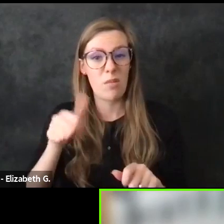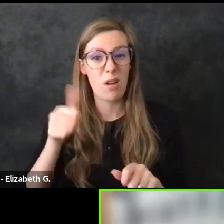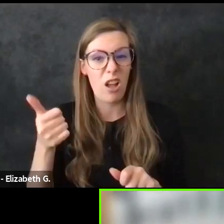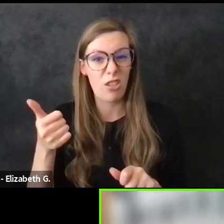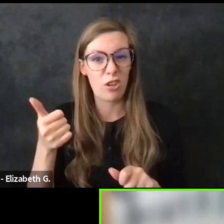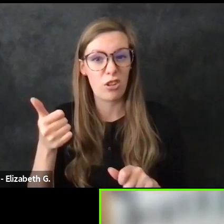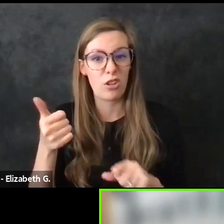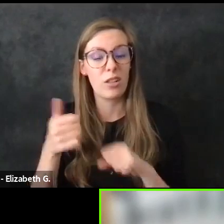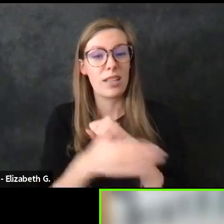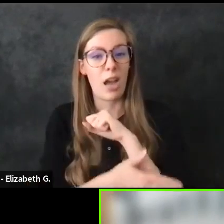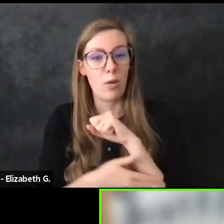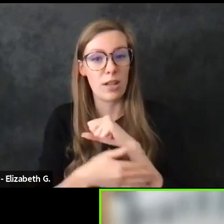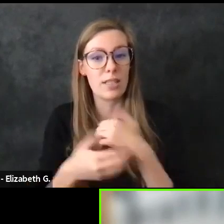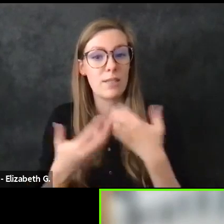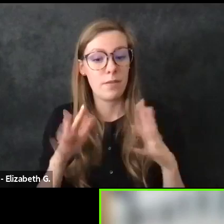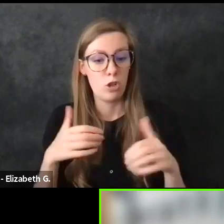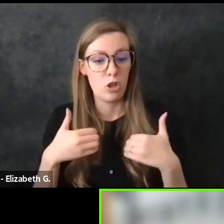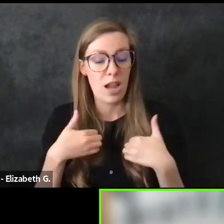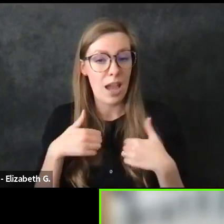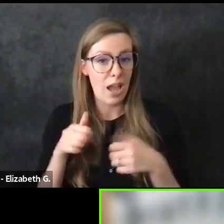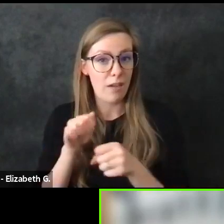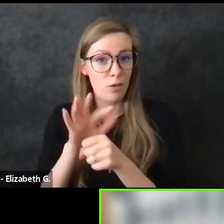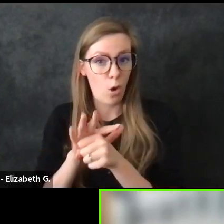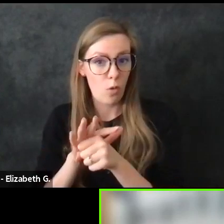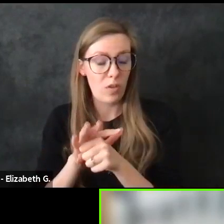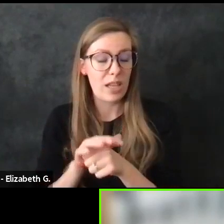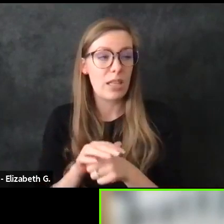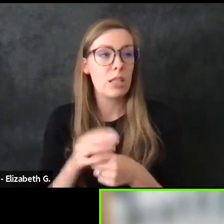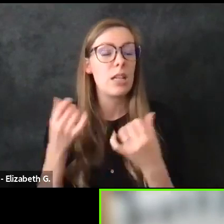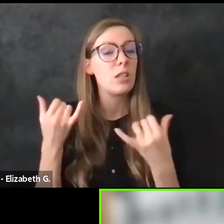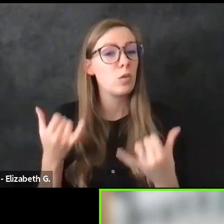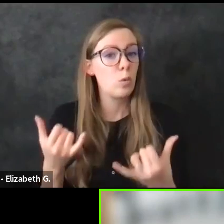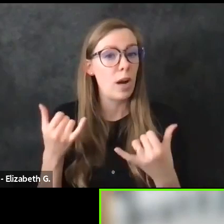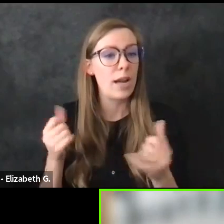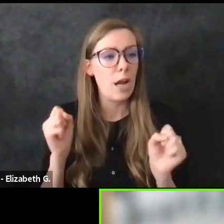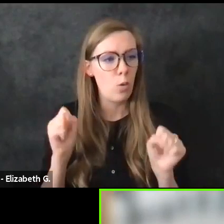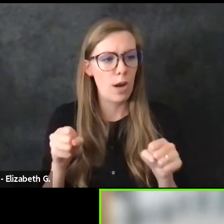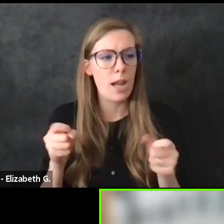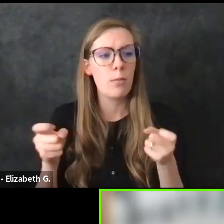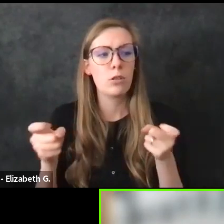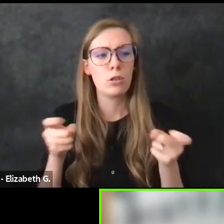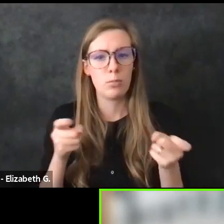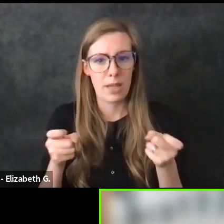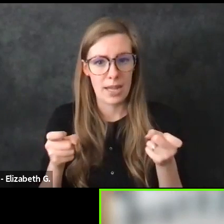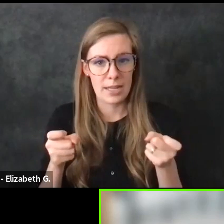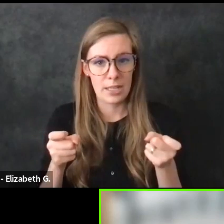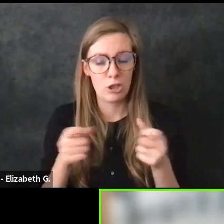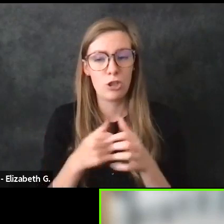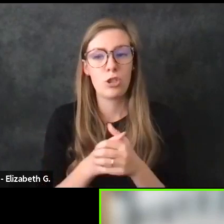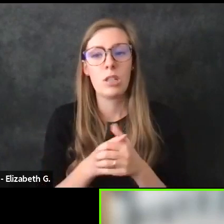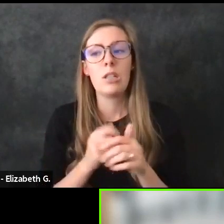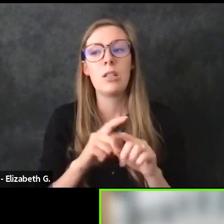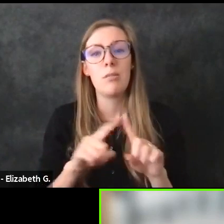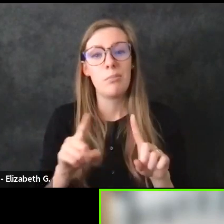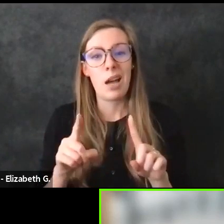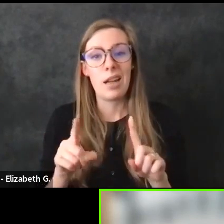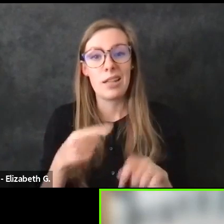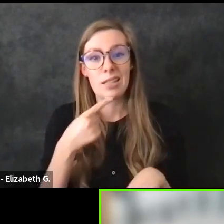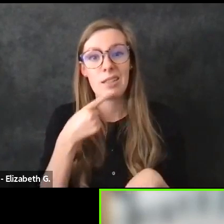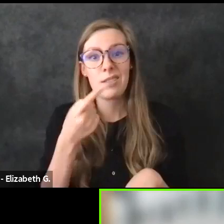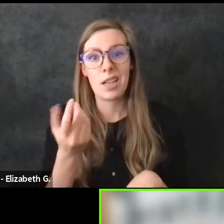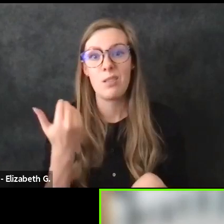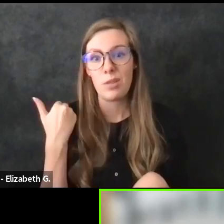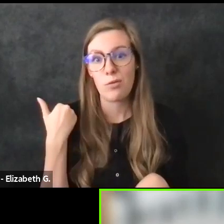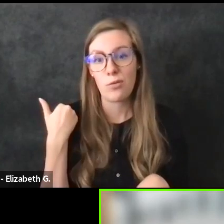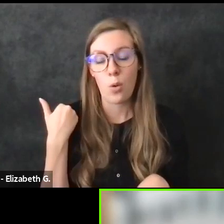COVID positive. As it stands right now today, we're able to manage to our capacity. But as I've shared in this forum and